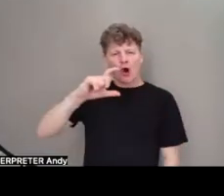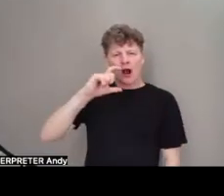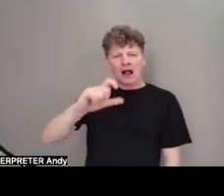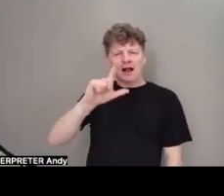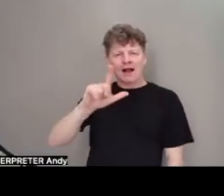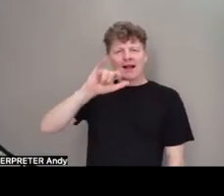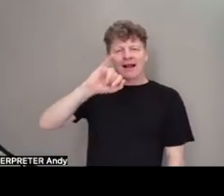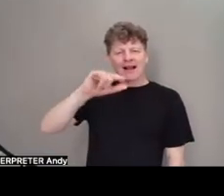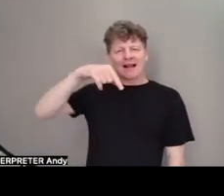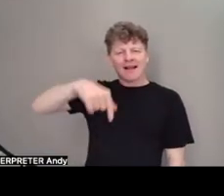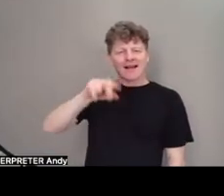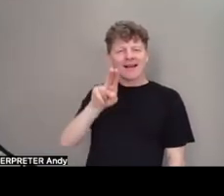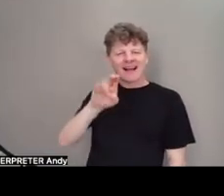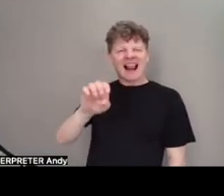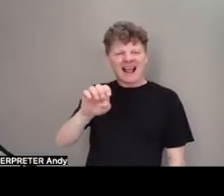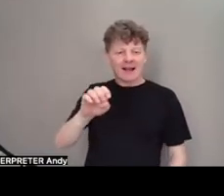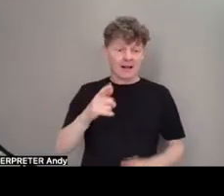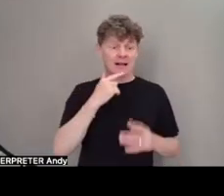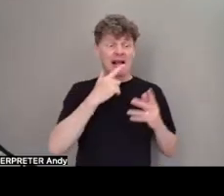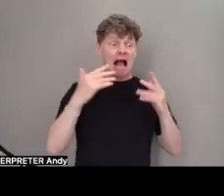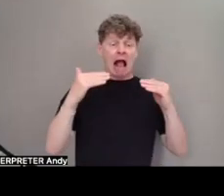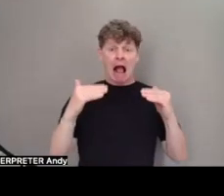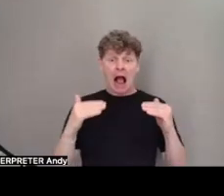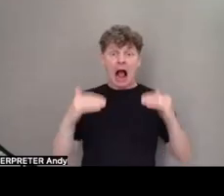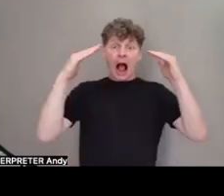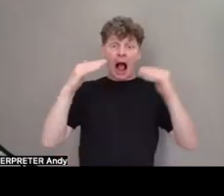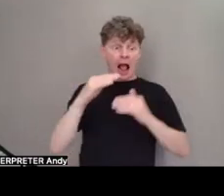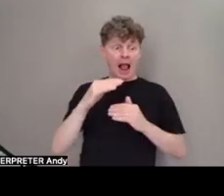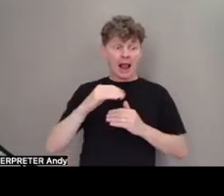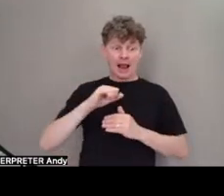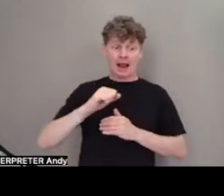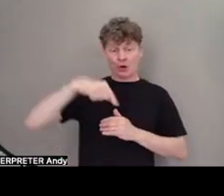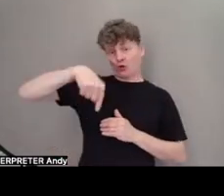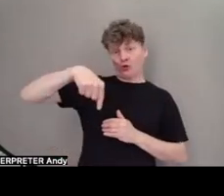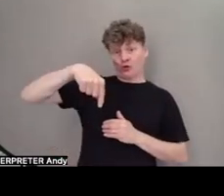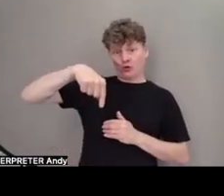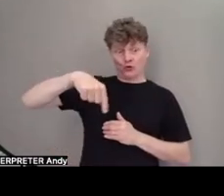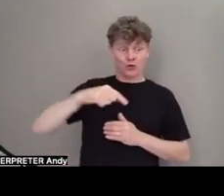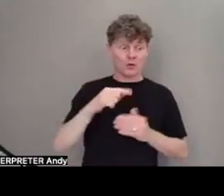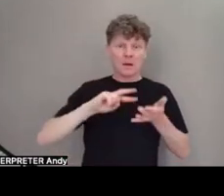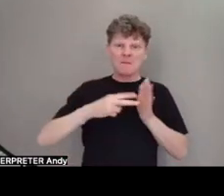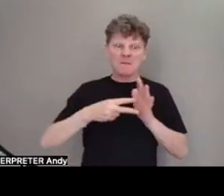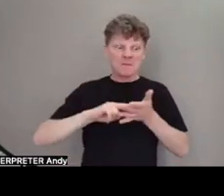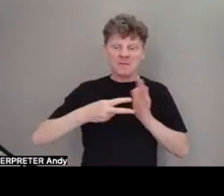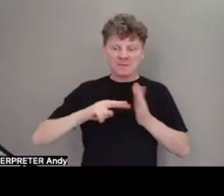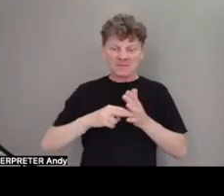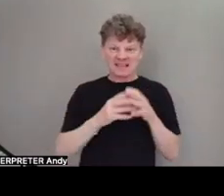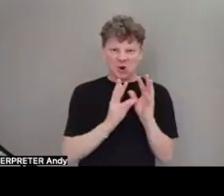modularity here would mean that network has tightly knit clusters with few links between